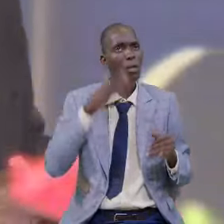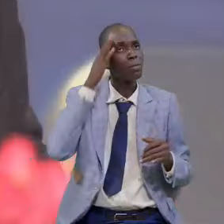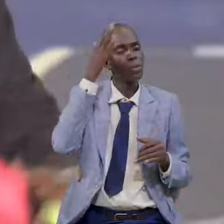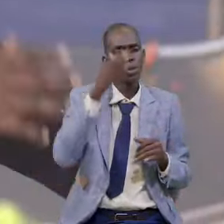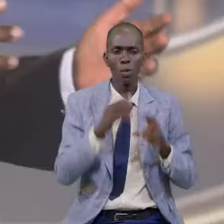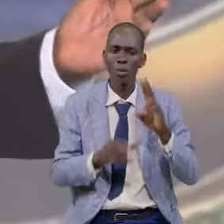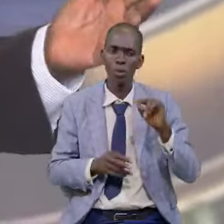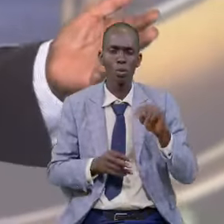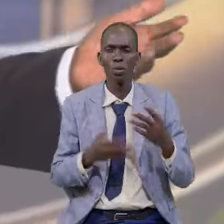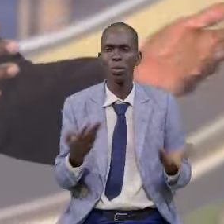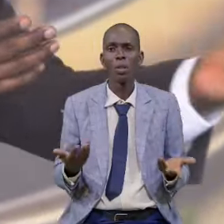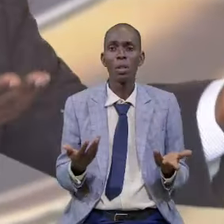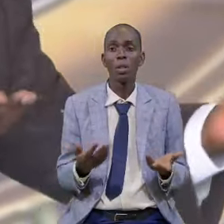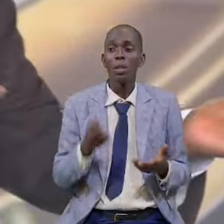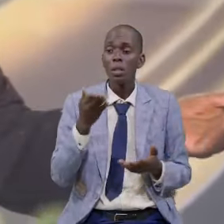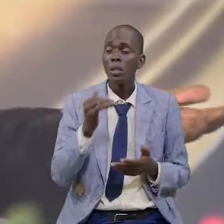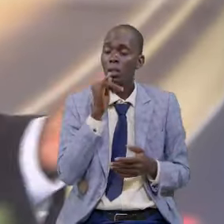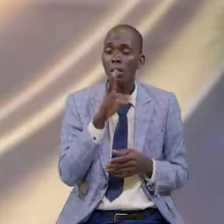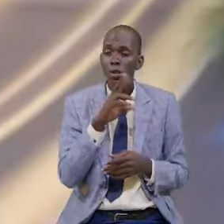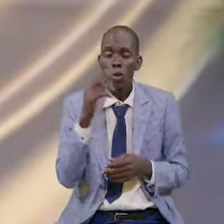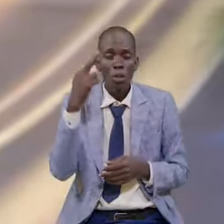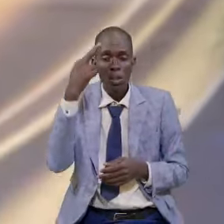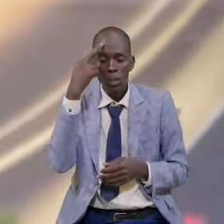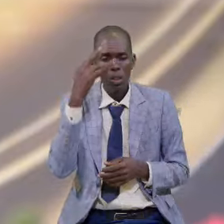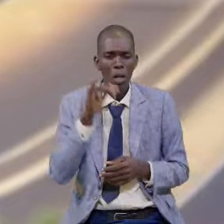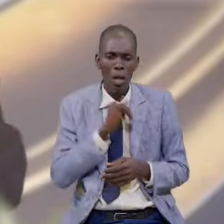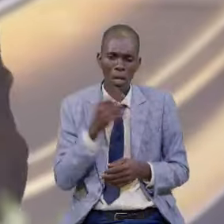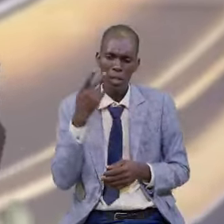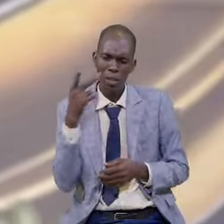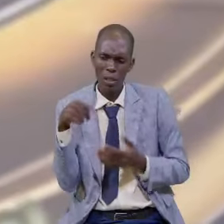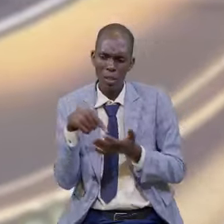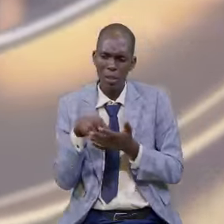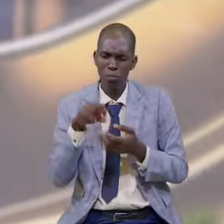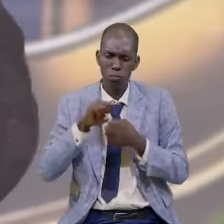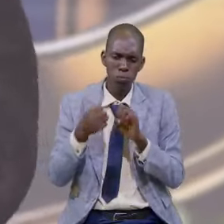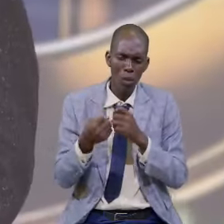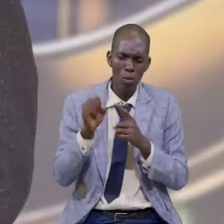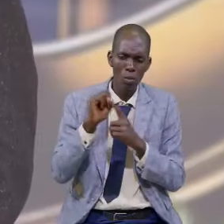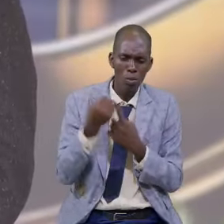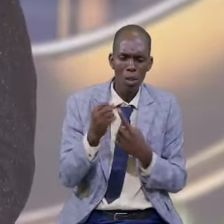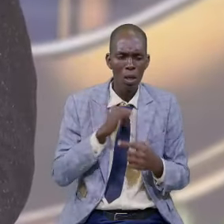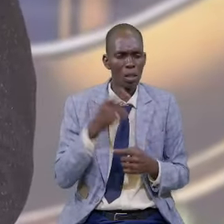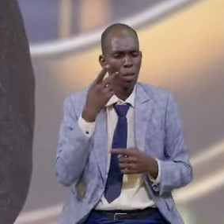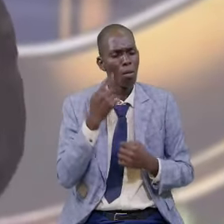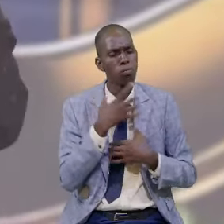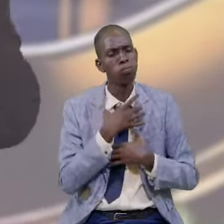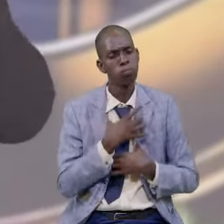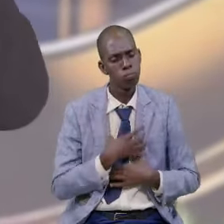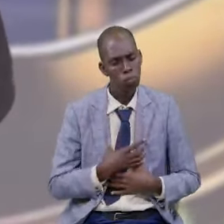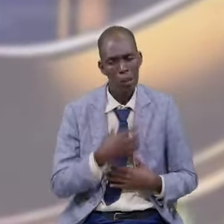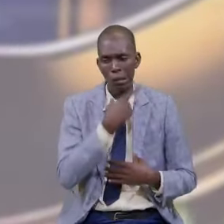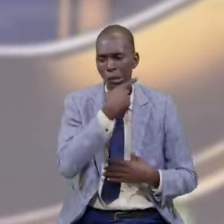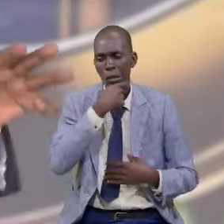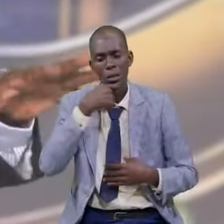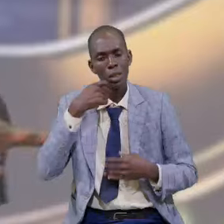area, and I see the situation. I see the hunger. I see the aspirations of the people. I